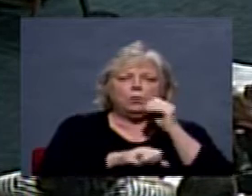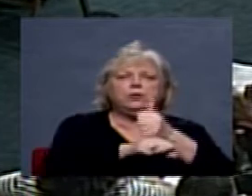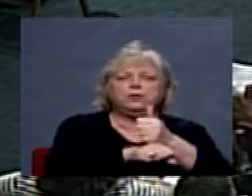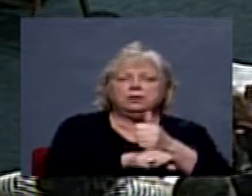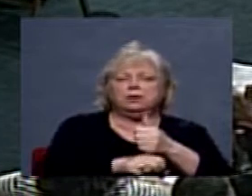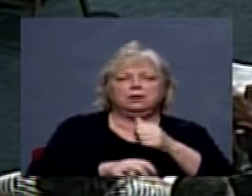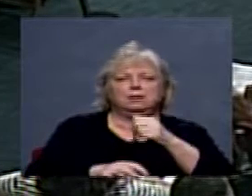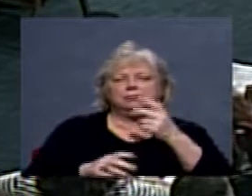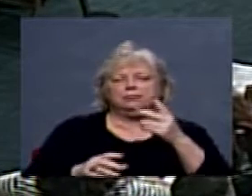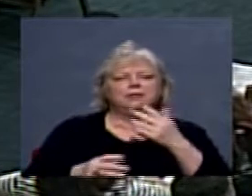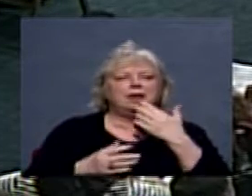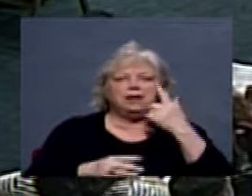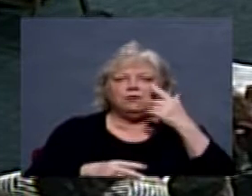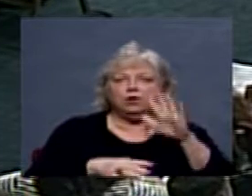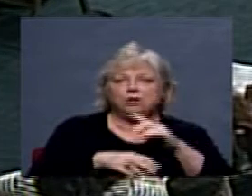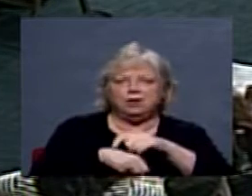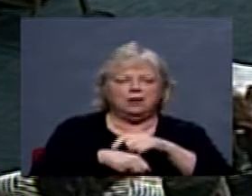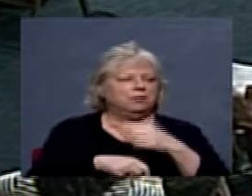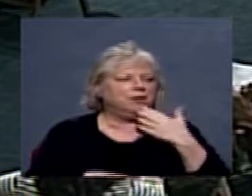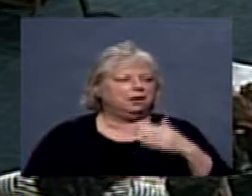Thank you for your time. Thank you, Mr. Tibbet.